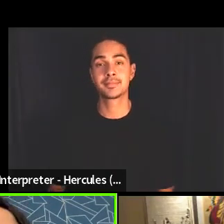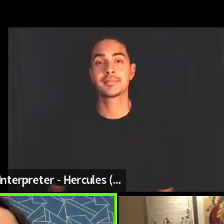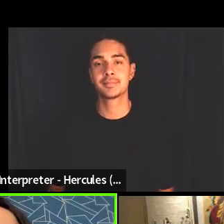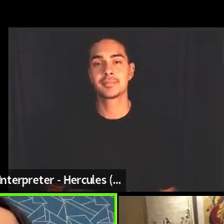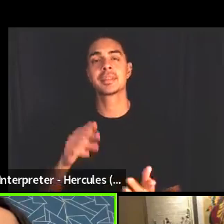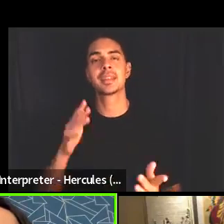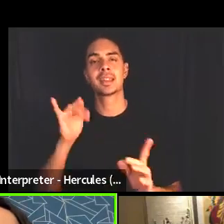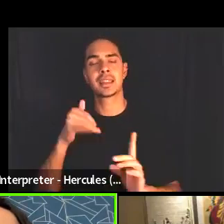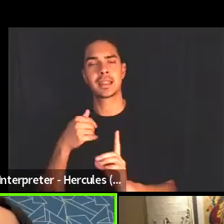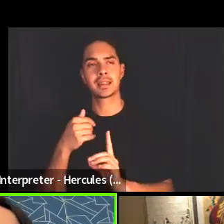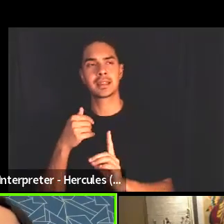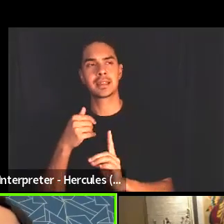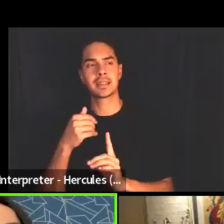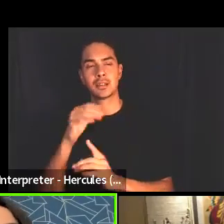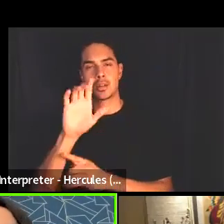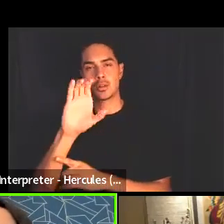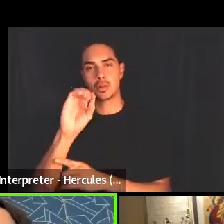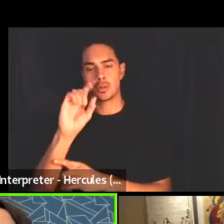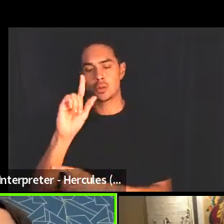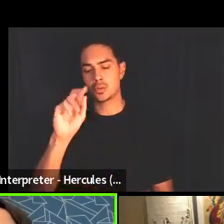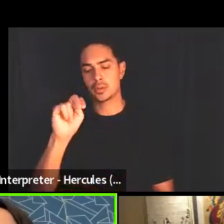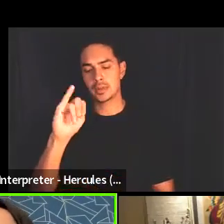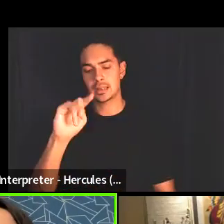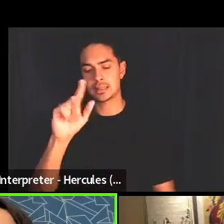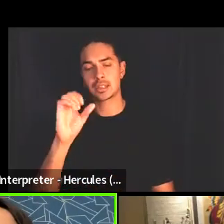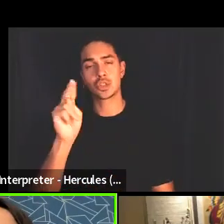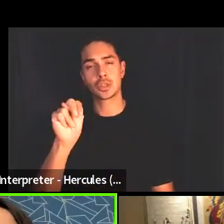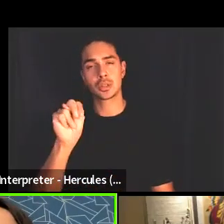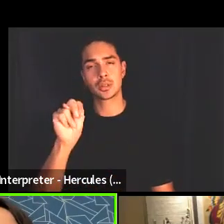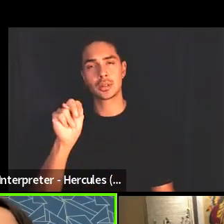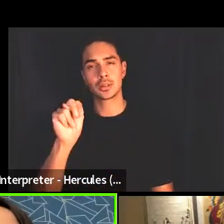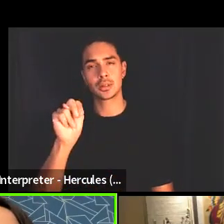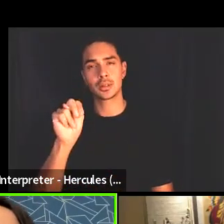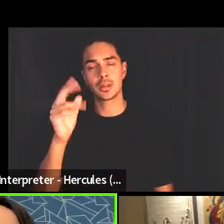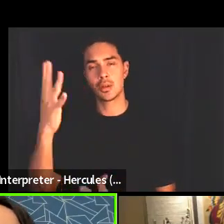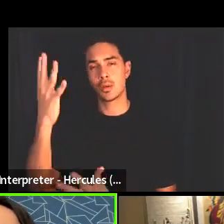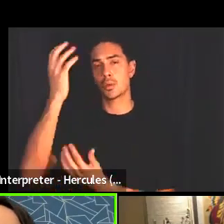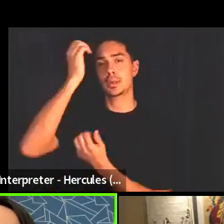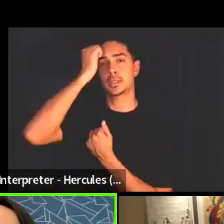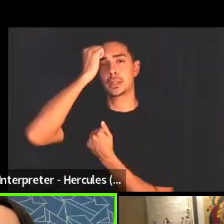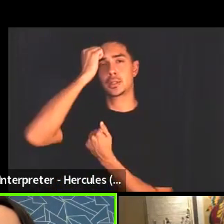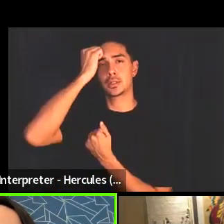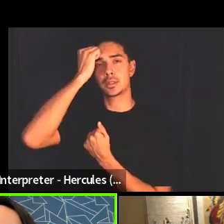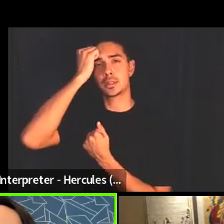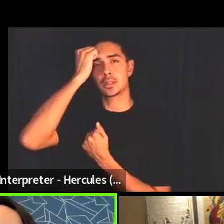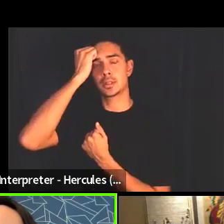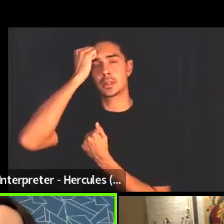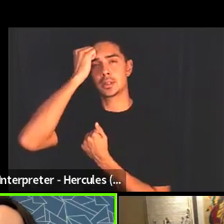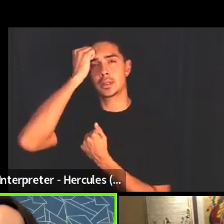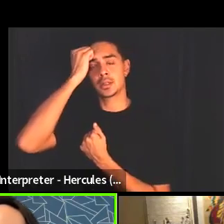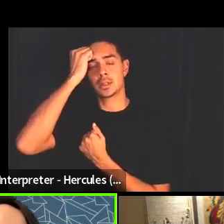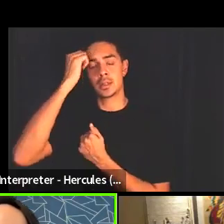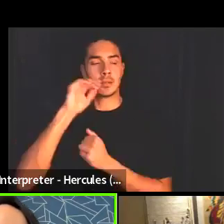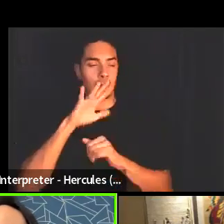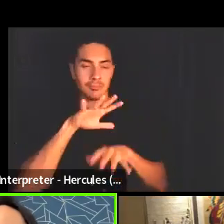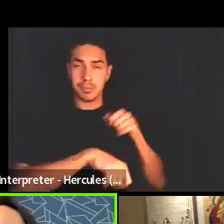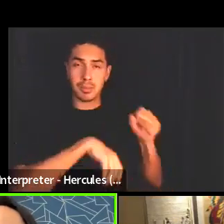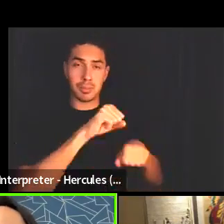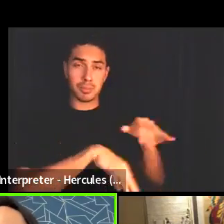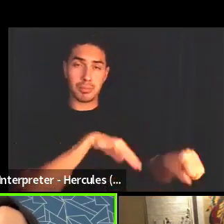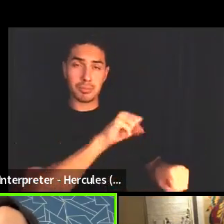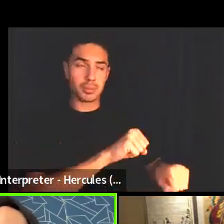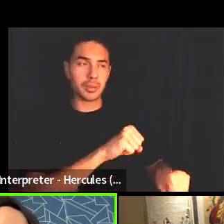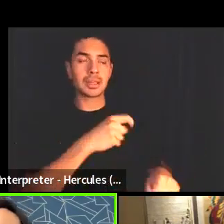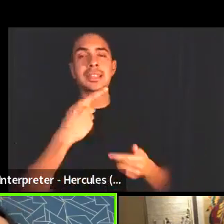the impact of colonization is that, like, we hold all the shame for not knowing the stuff that was intentionally stripped from us and taken from us, right? Like,